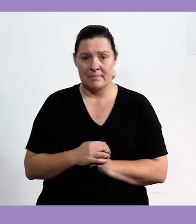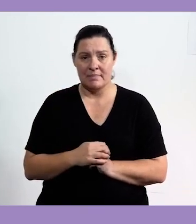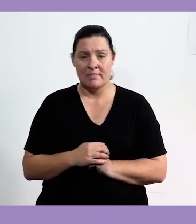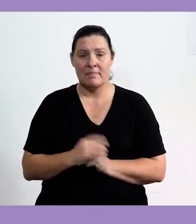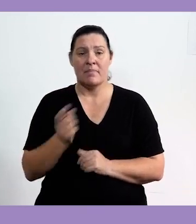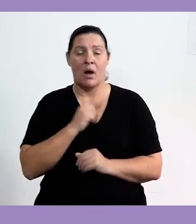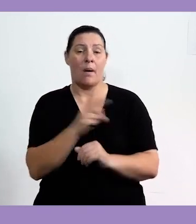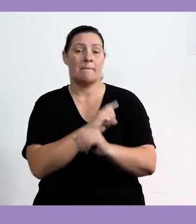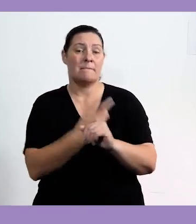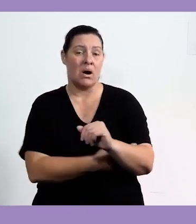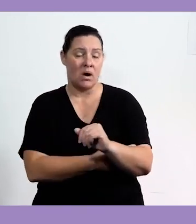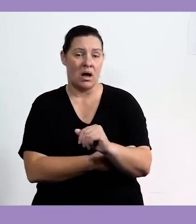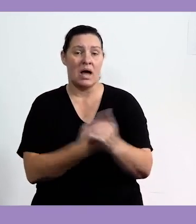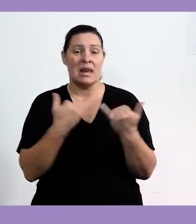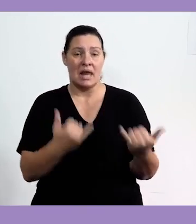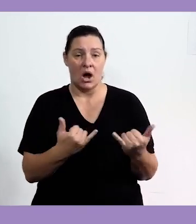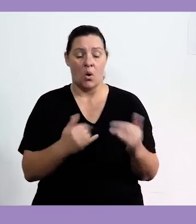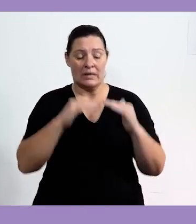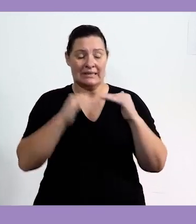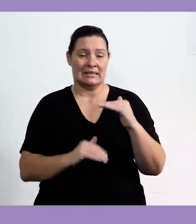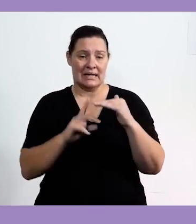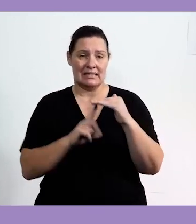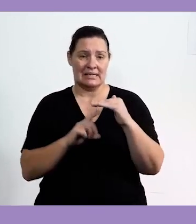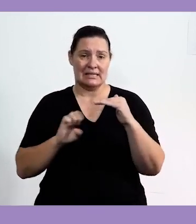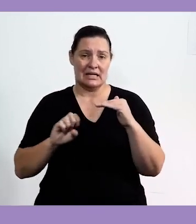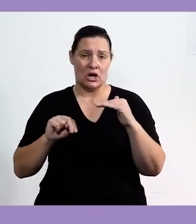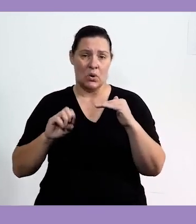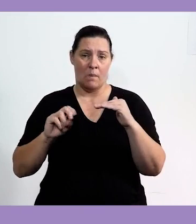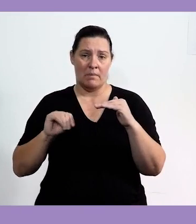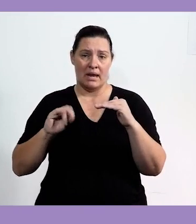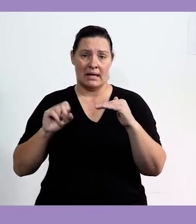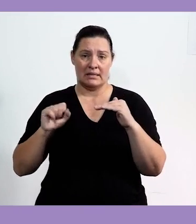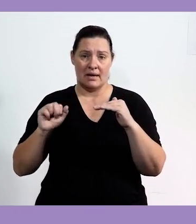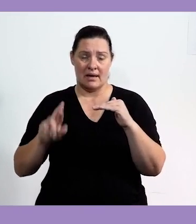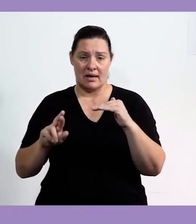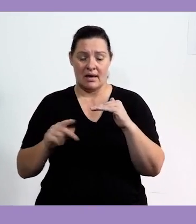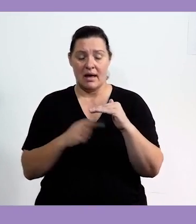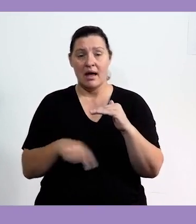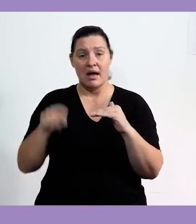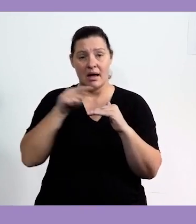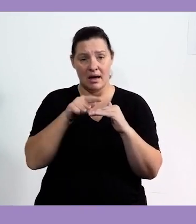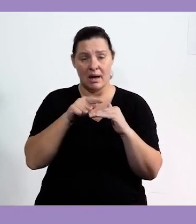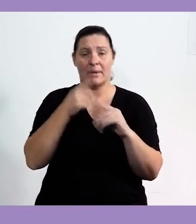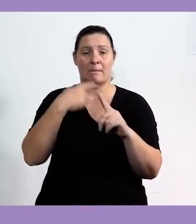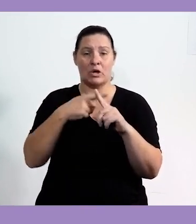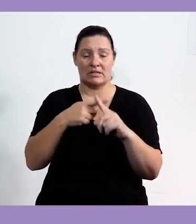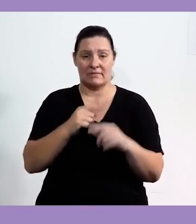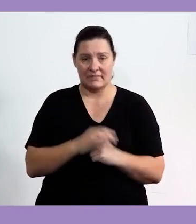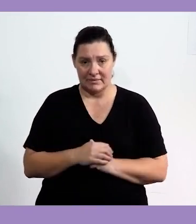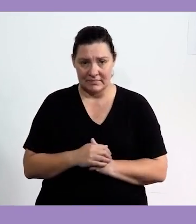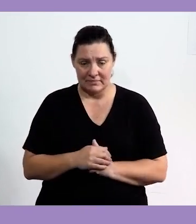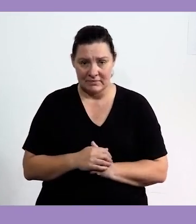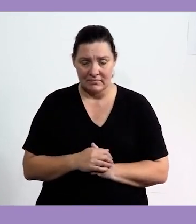So our power now becomes a denominator, and our exponent becomes